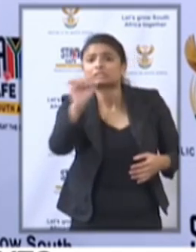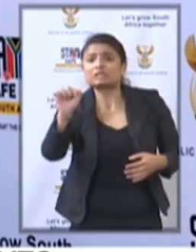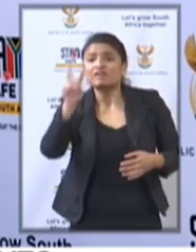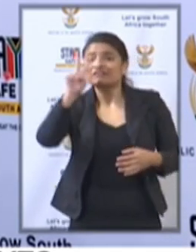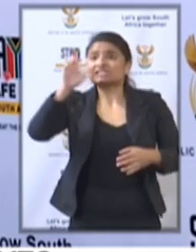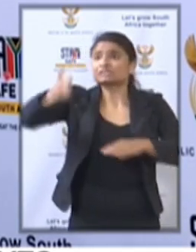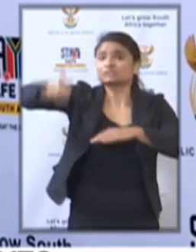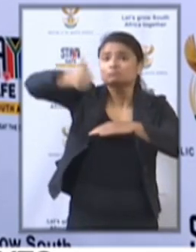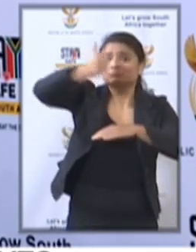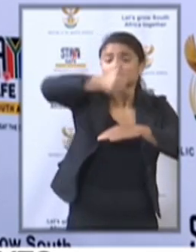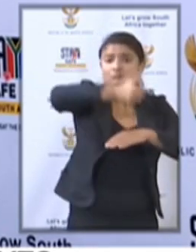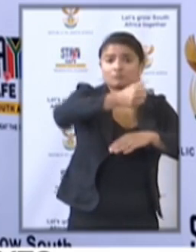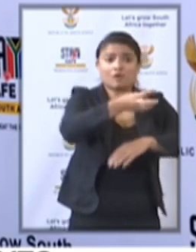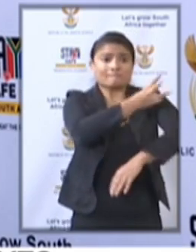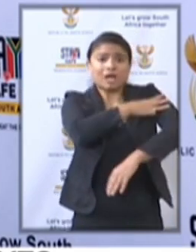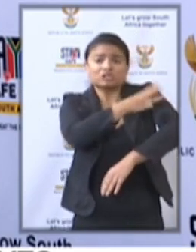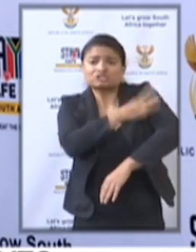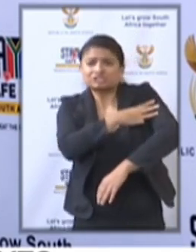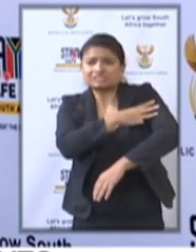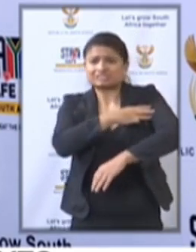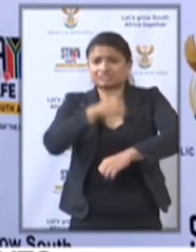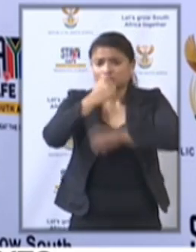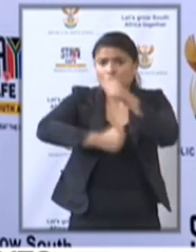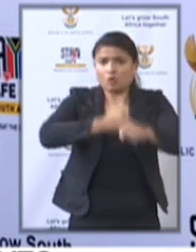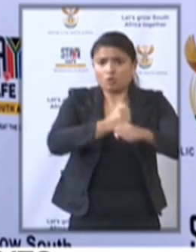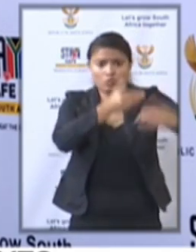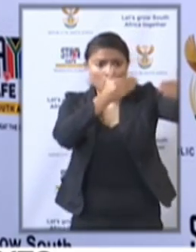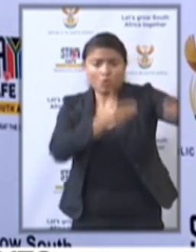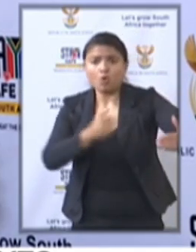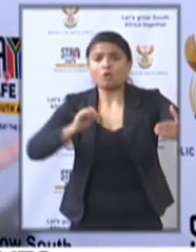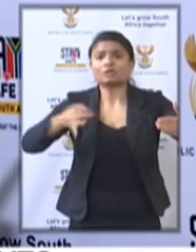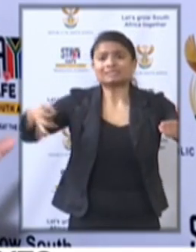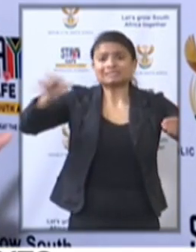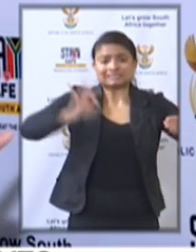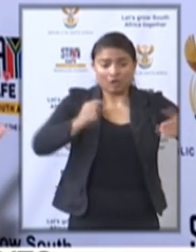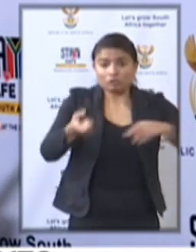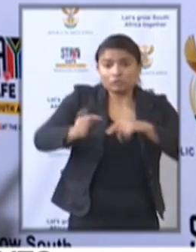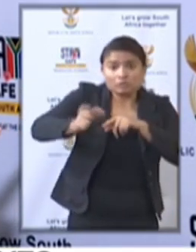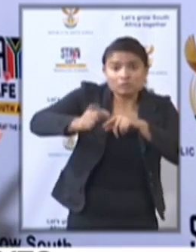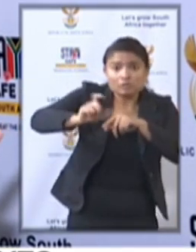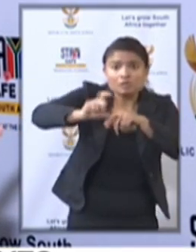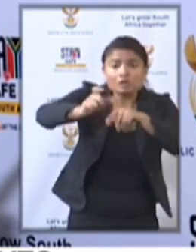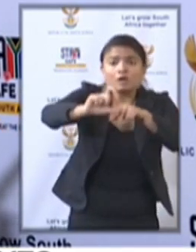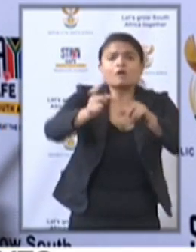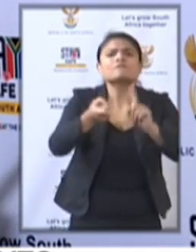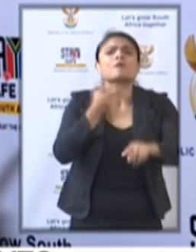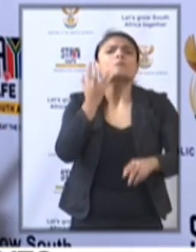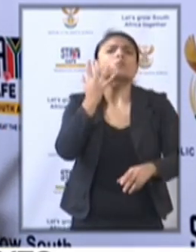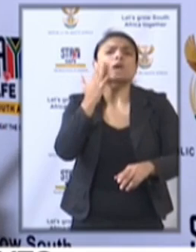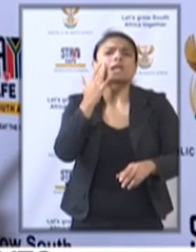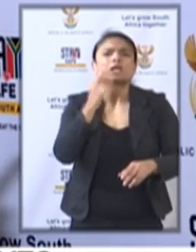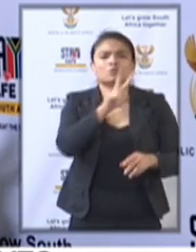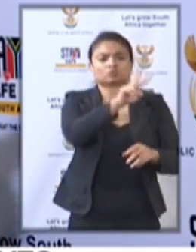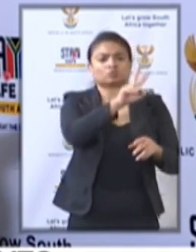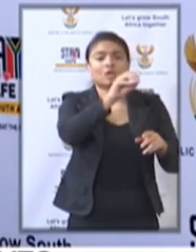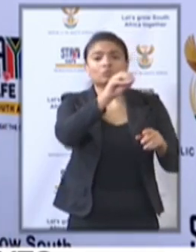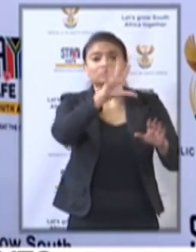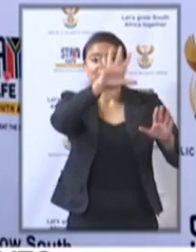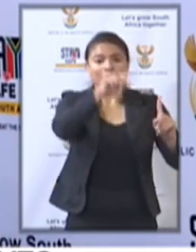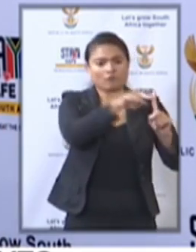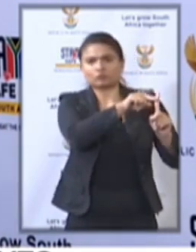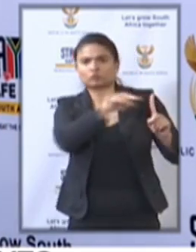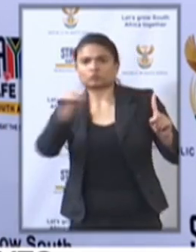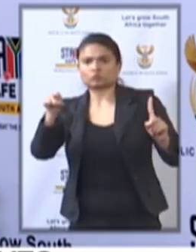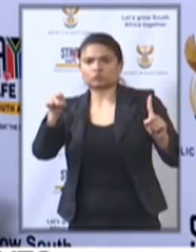executive managers and annual salary increase, at least from 2005, which is the period when we had the